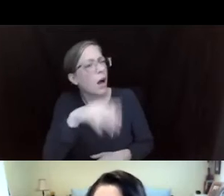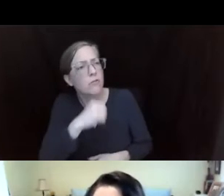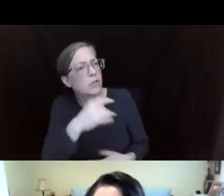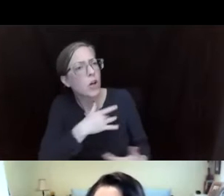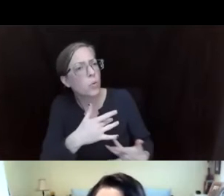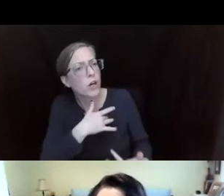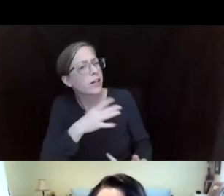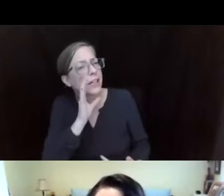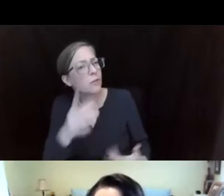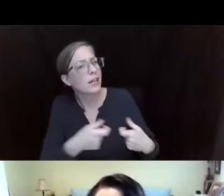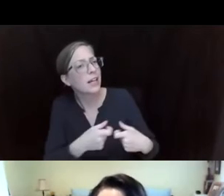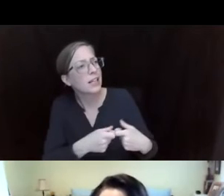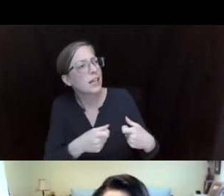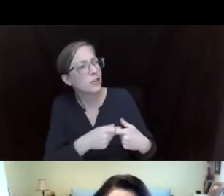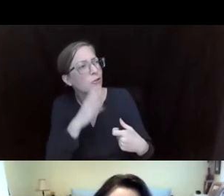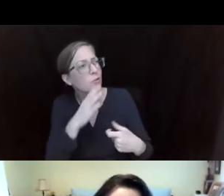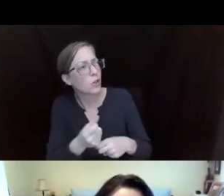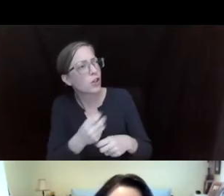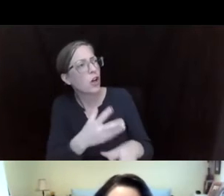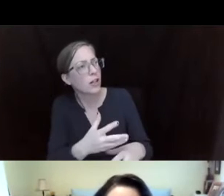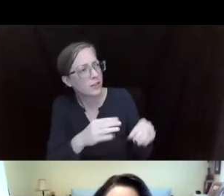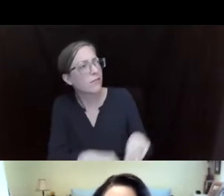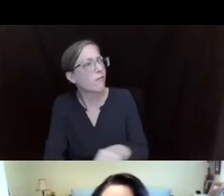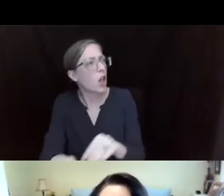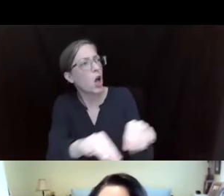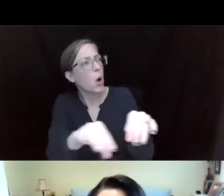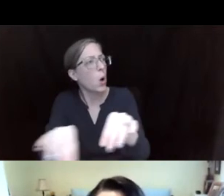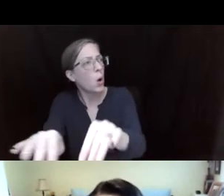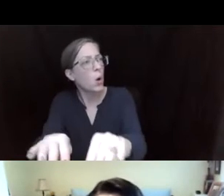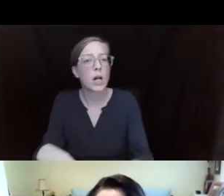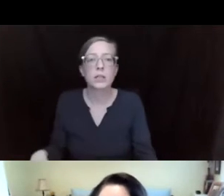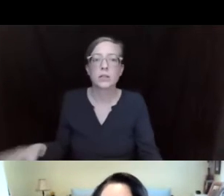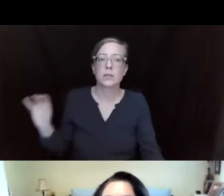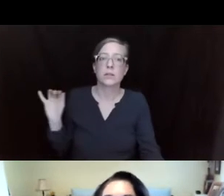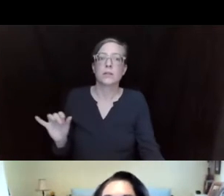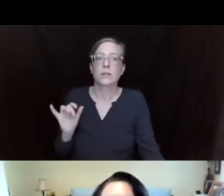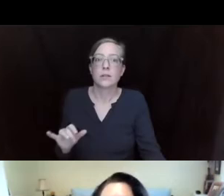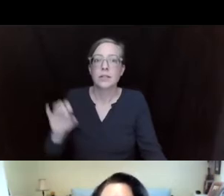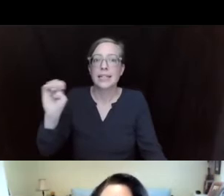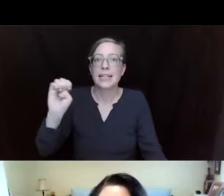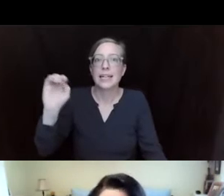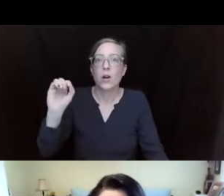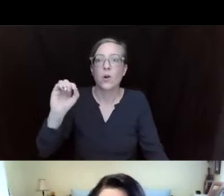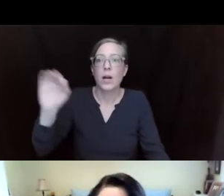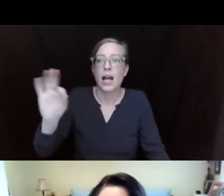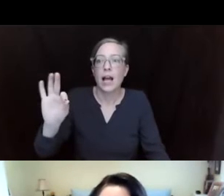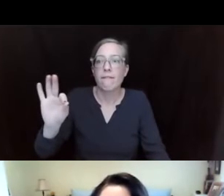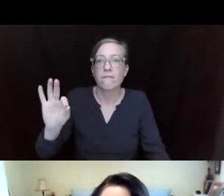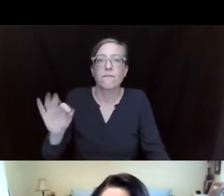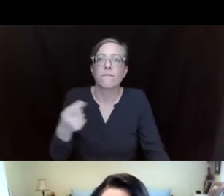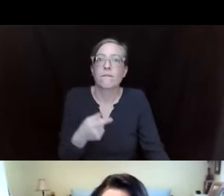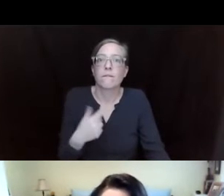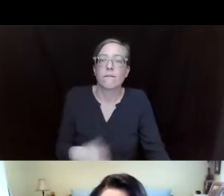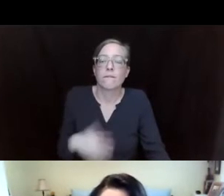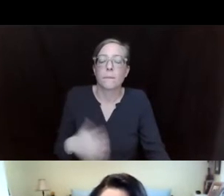No one had told me what electrosmotic flow was, but it's a fantastic flow liquid mechanism to use